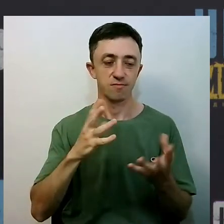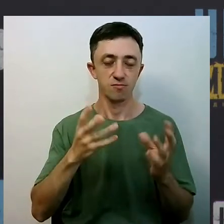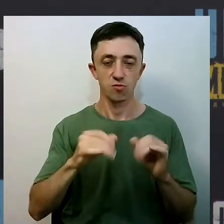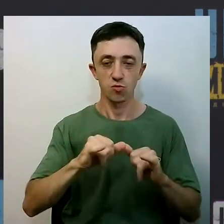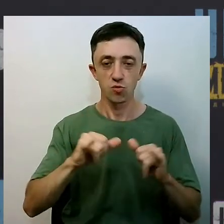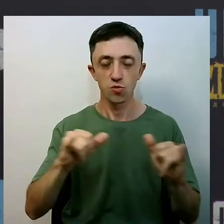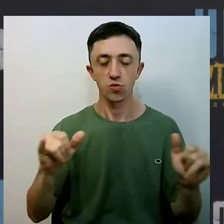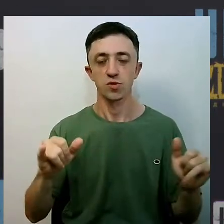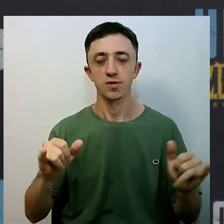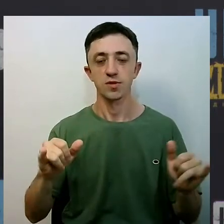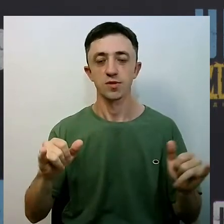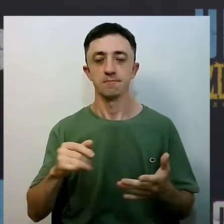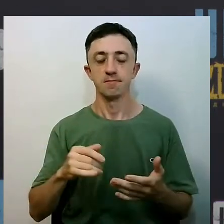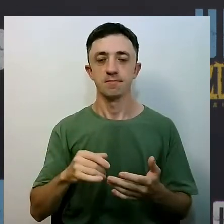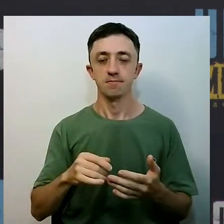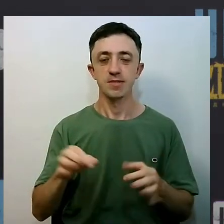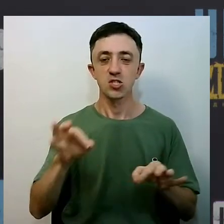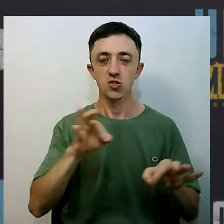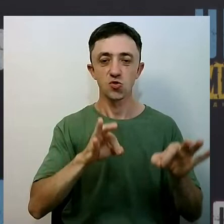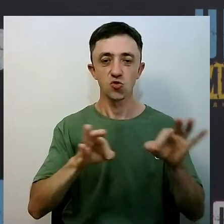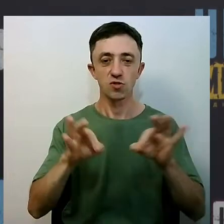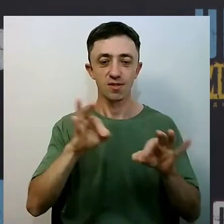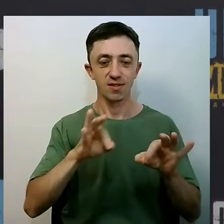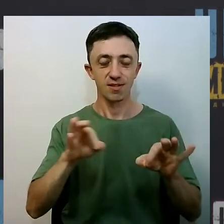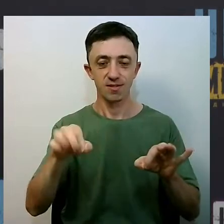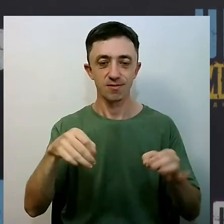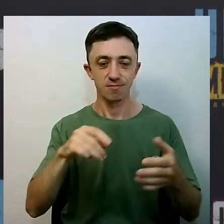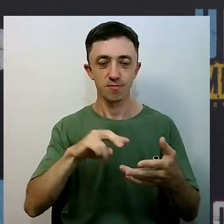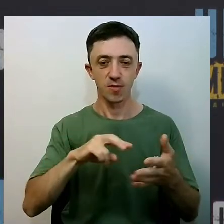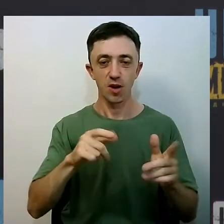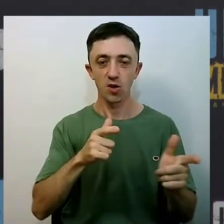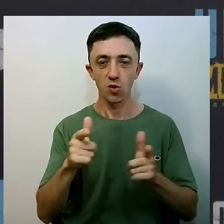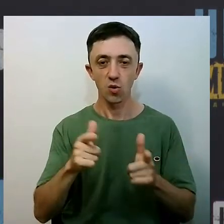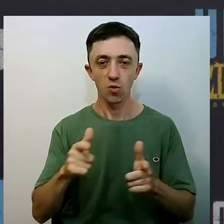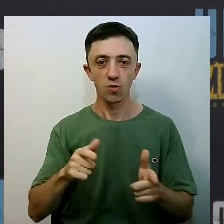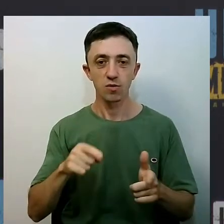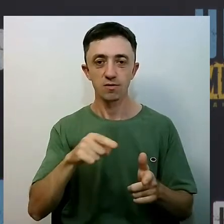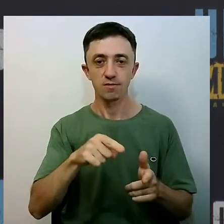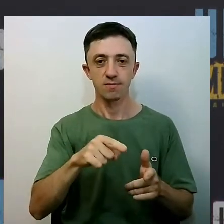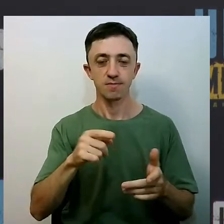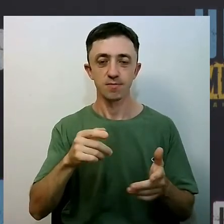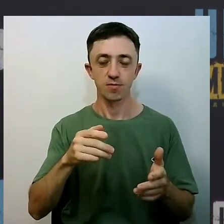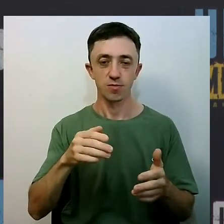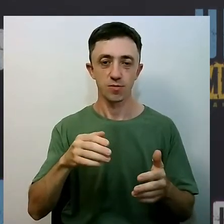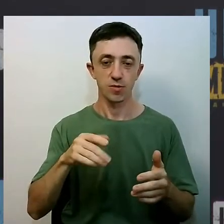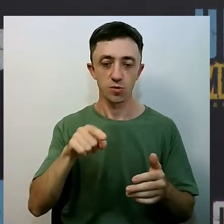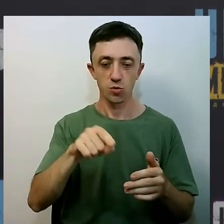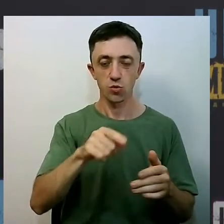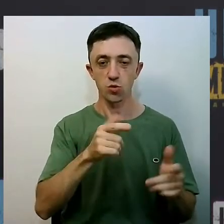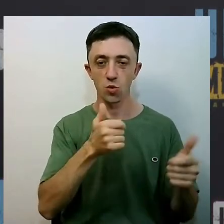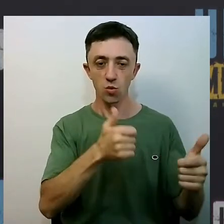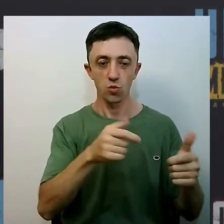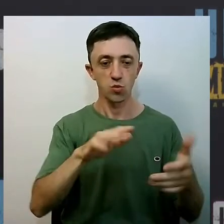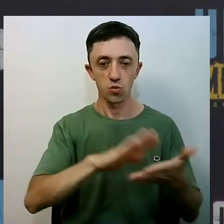recreation venues and places. These plans also envisage